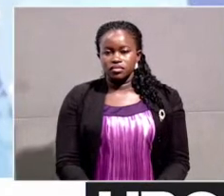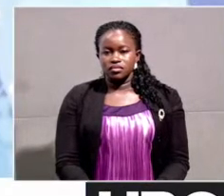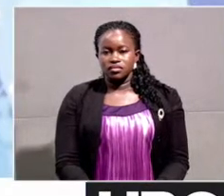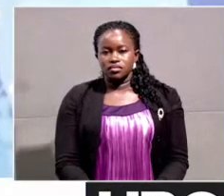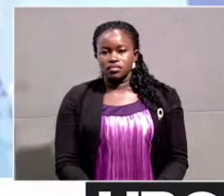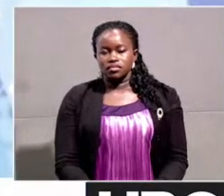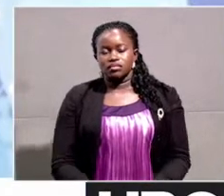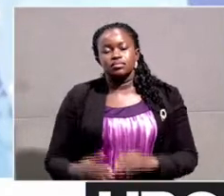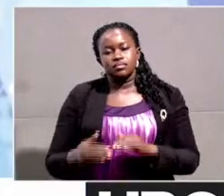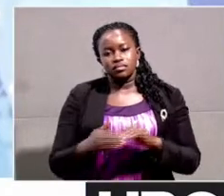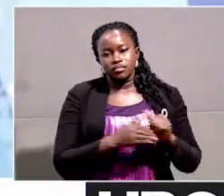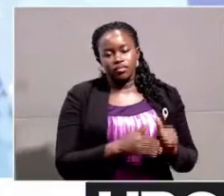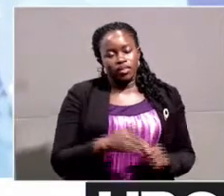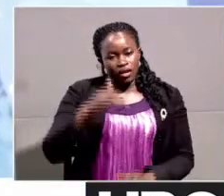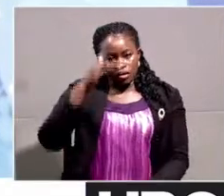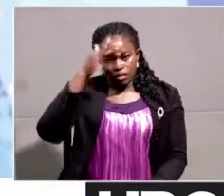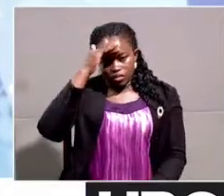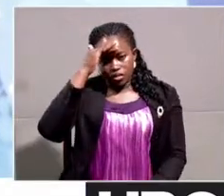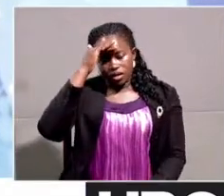The police